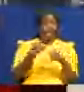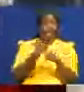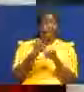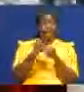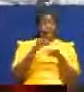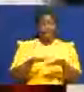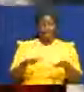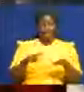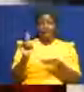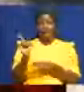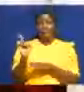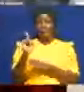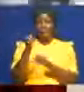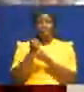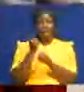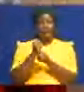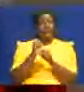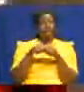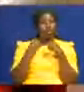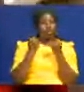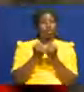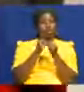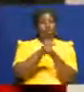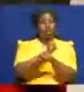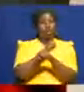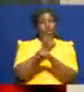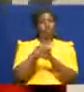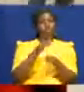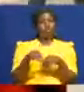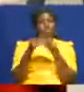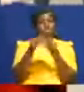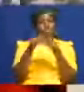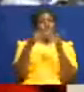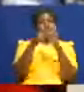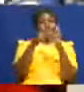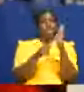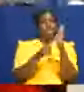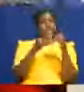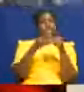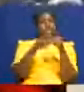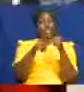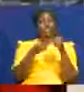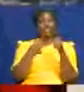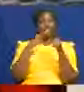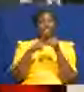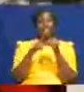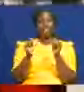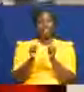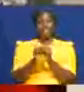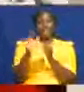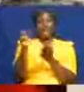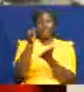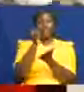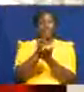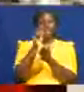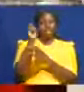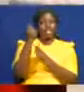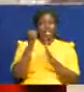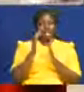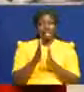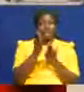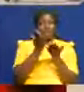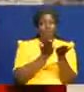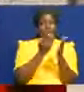of Labour and Social Protection has released a list of 8,610 appointed Kenyans to serve in